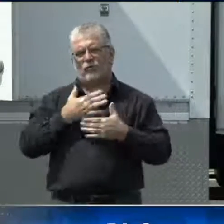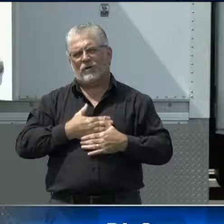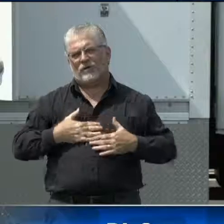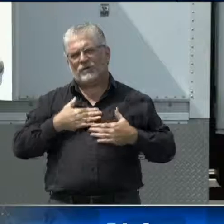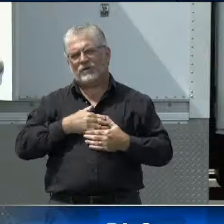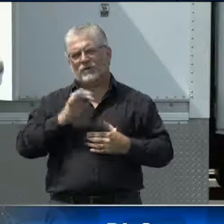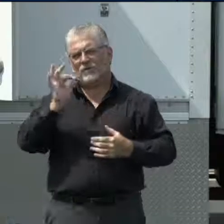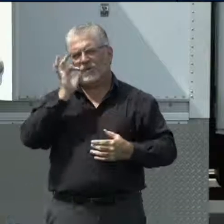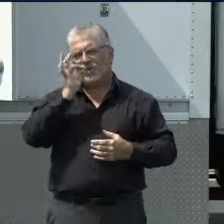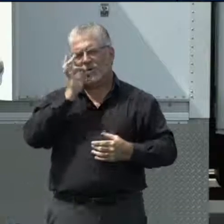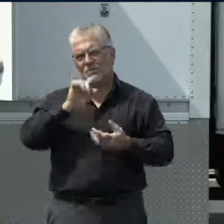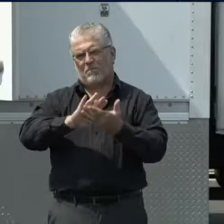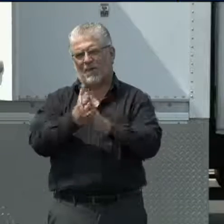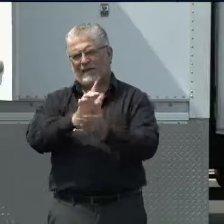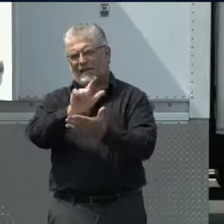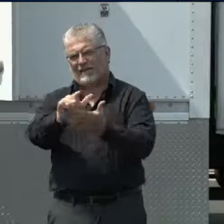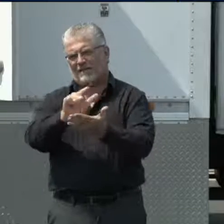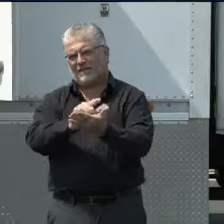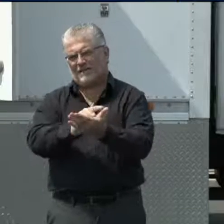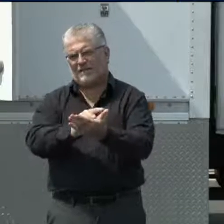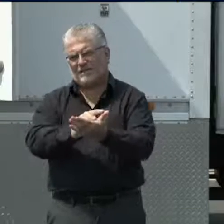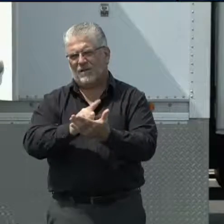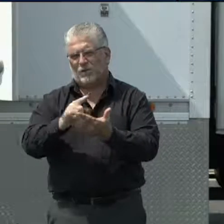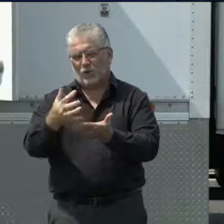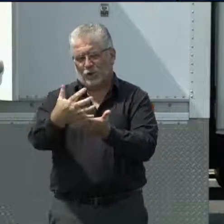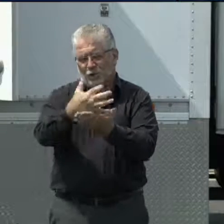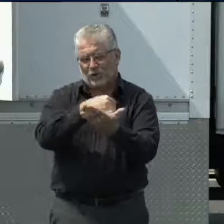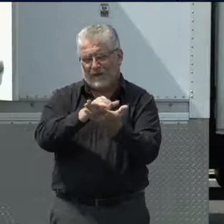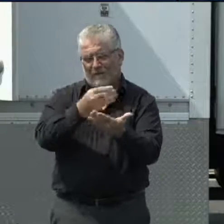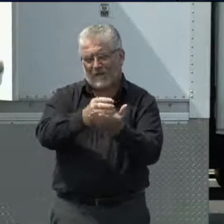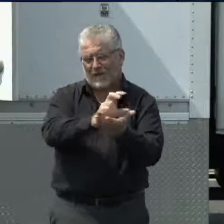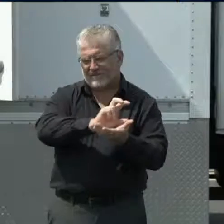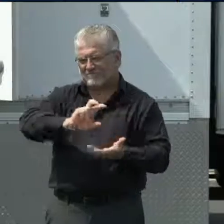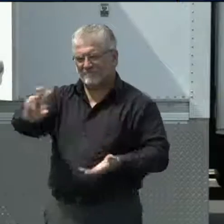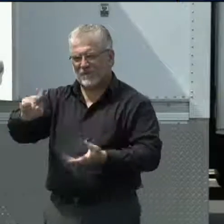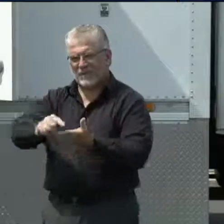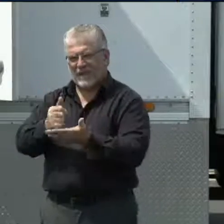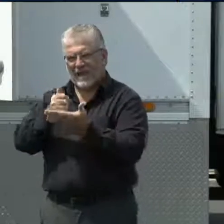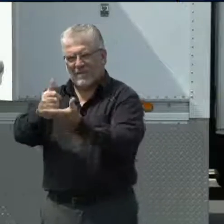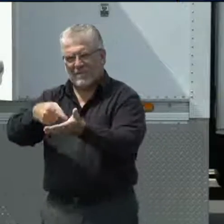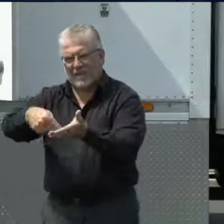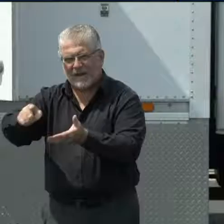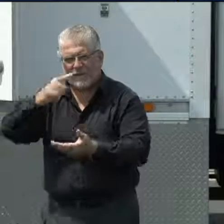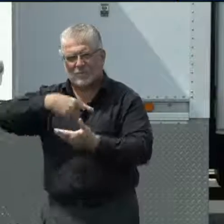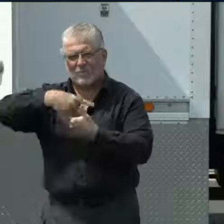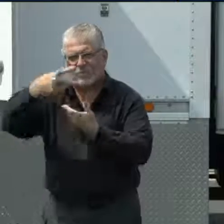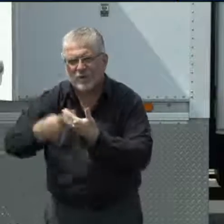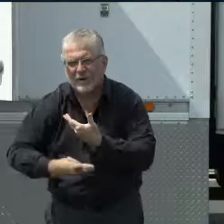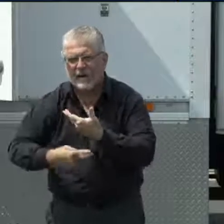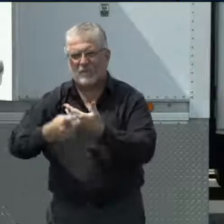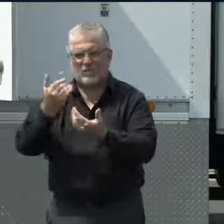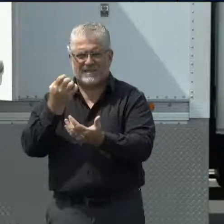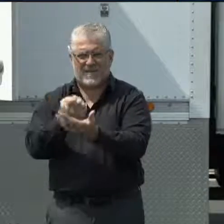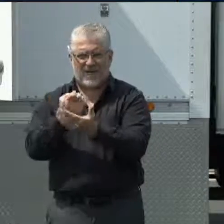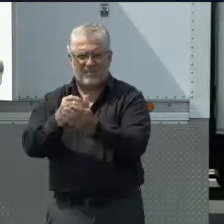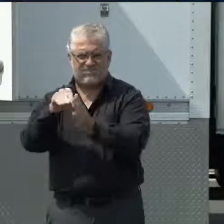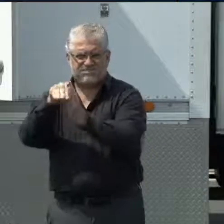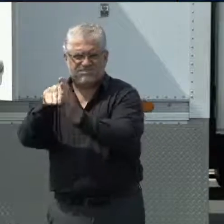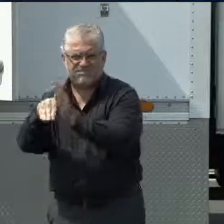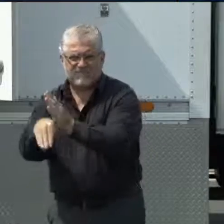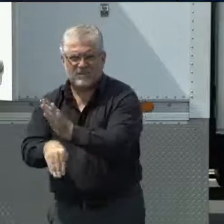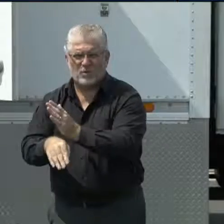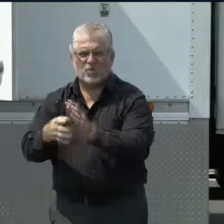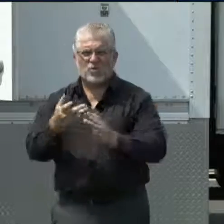to help fund programs that will overcome the economic devastation of COVID-19. What does the state's health secretary feel